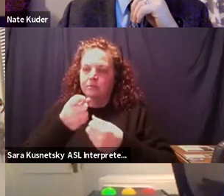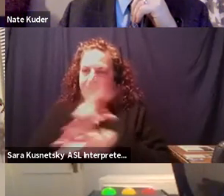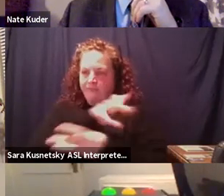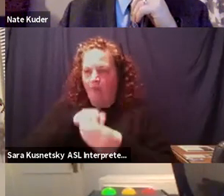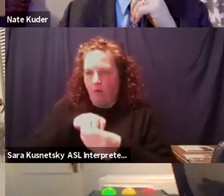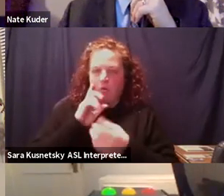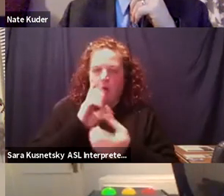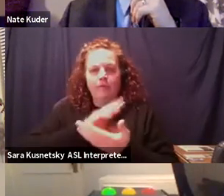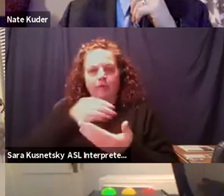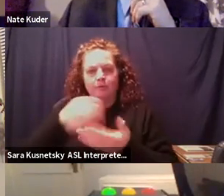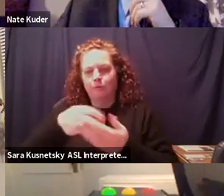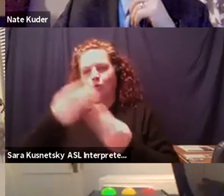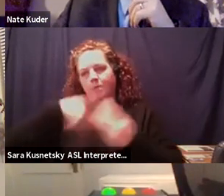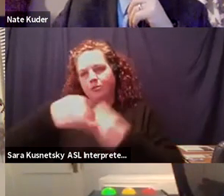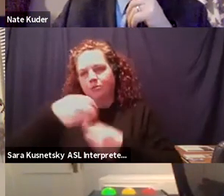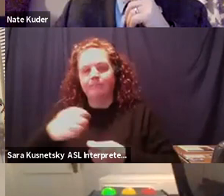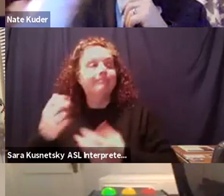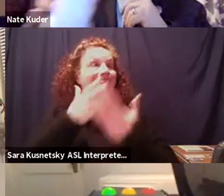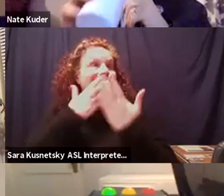Thank you.